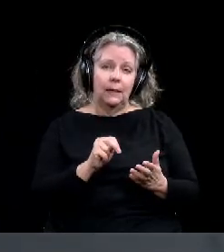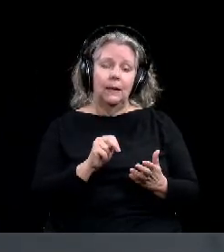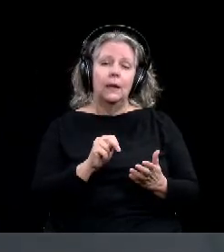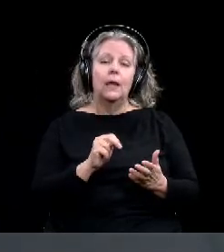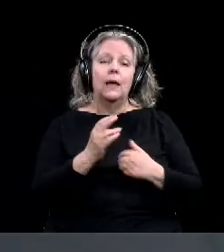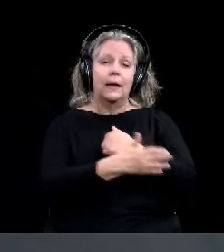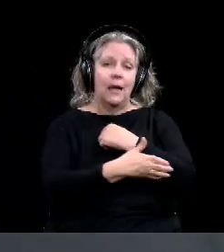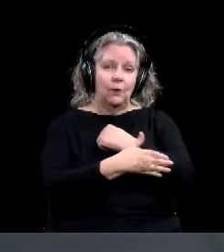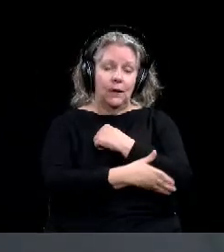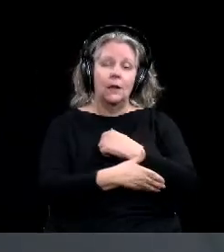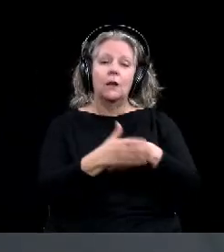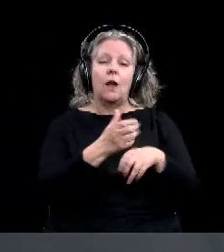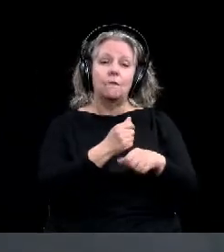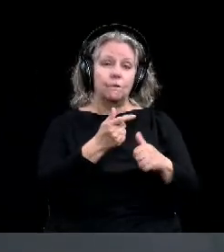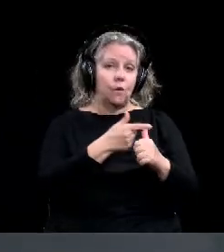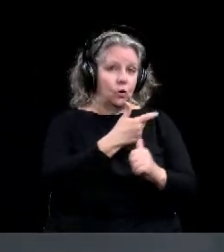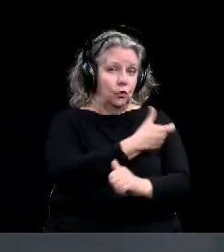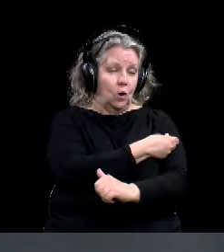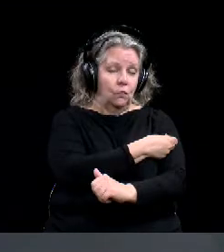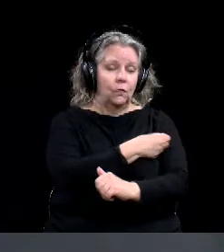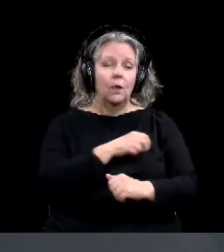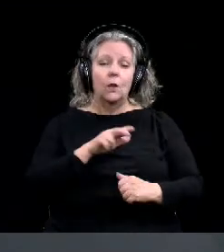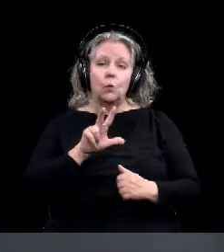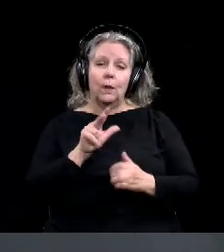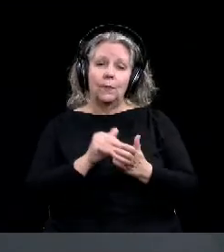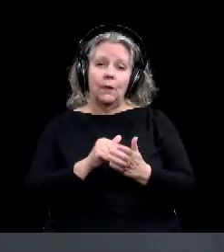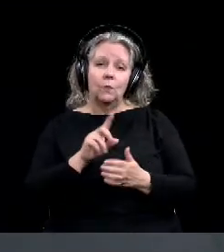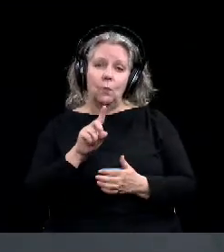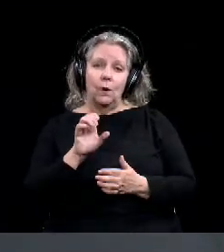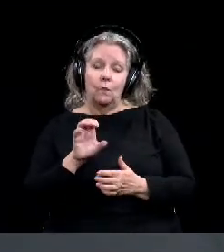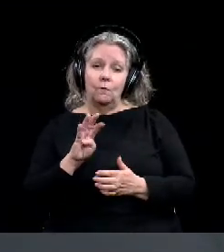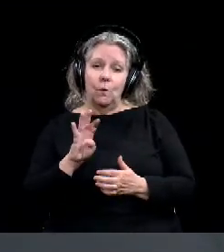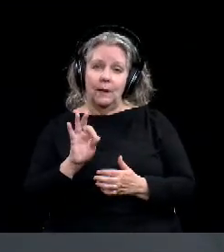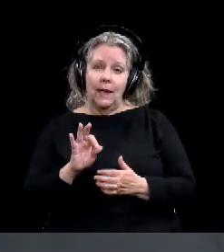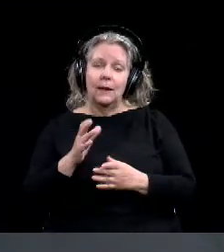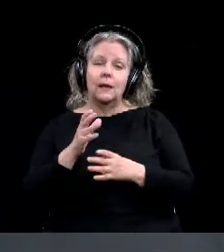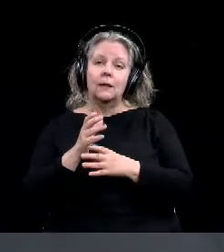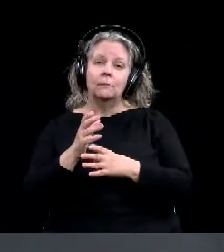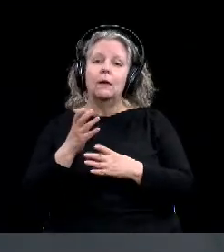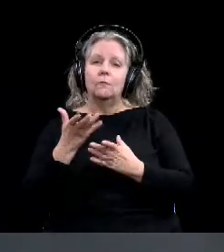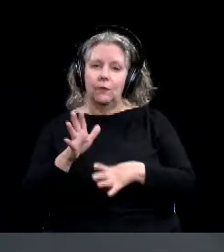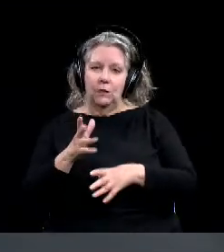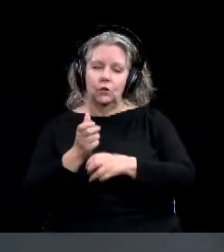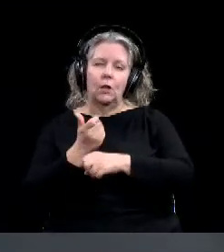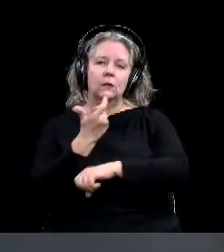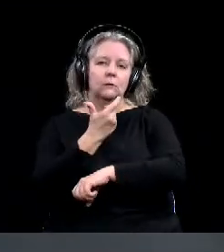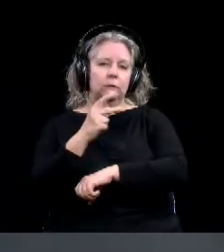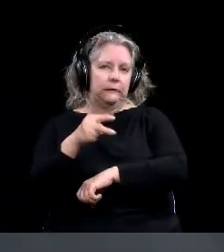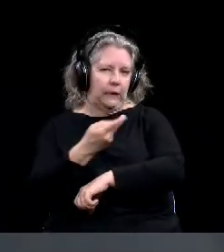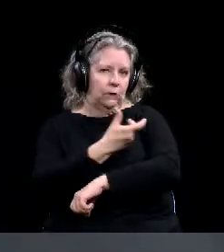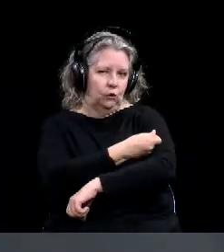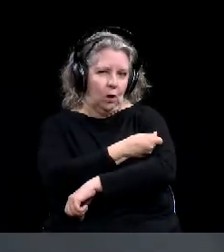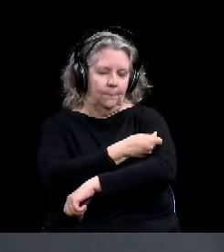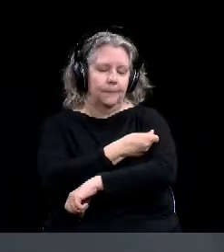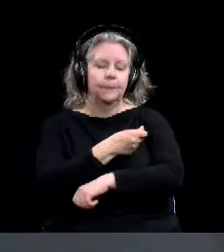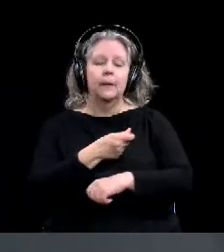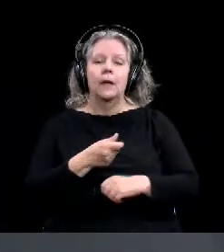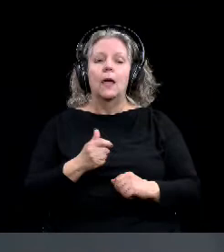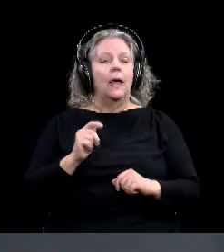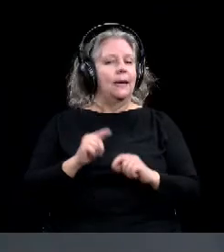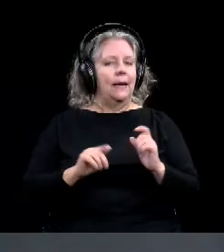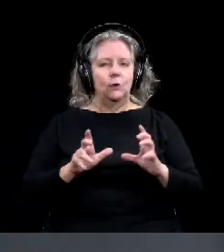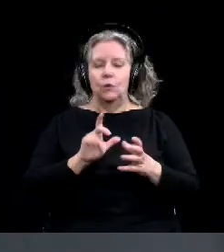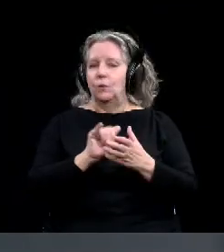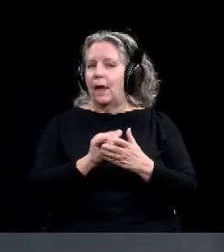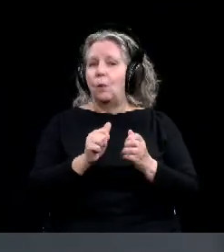3,149 have received their second dose. This could not be done without the support of the community and the many local